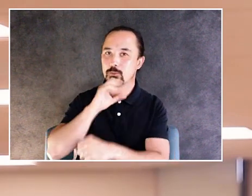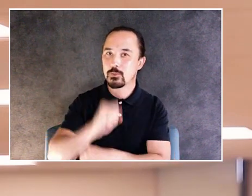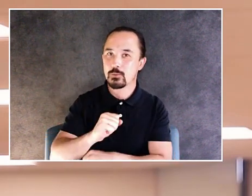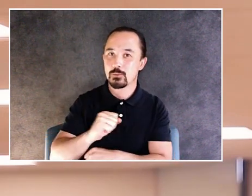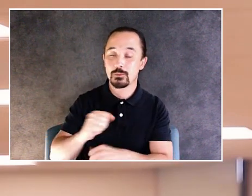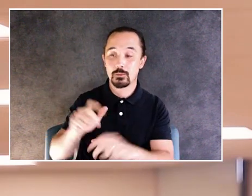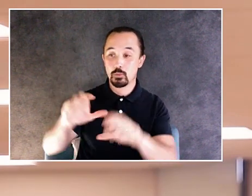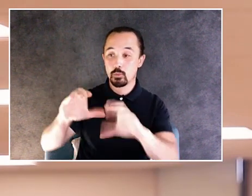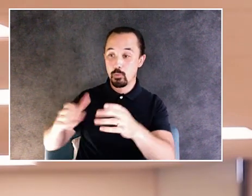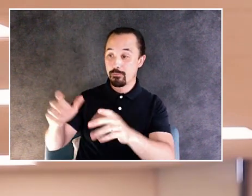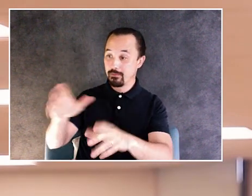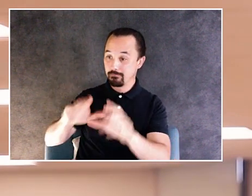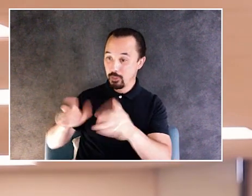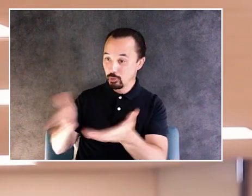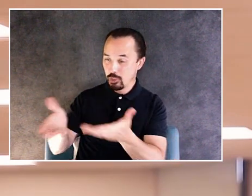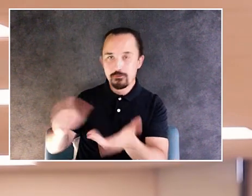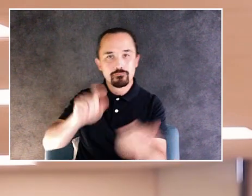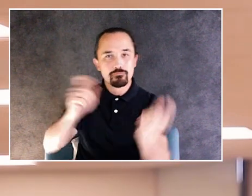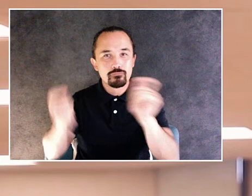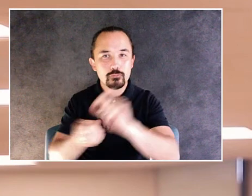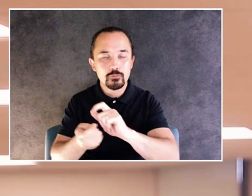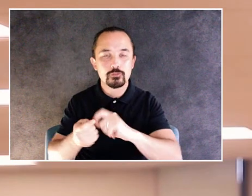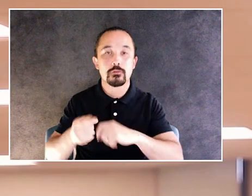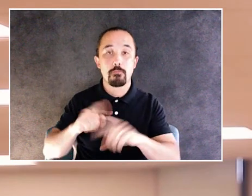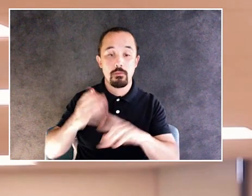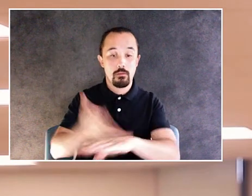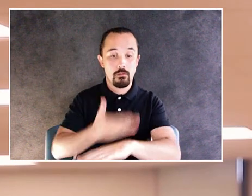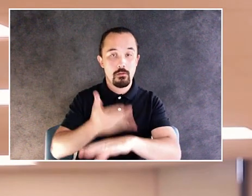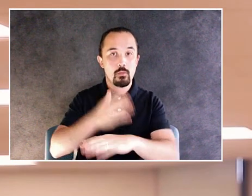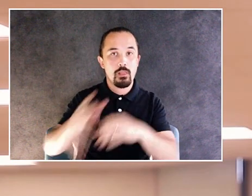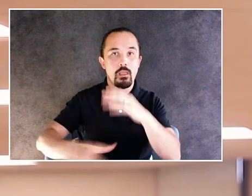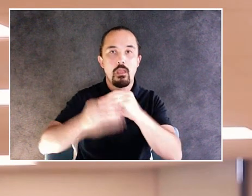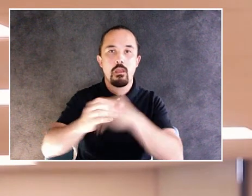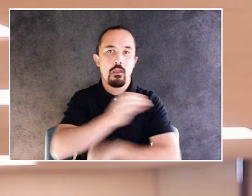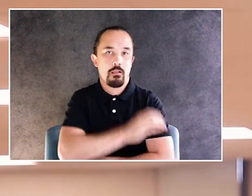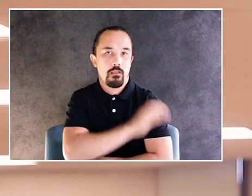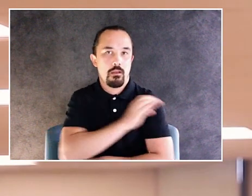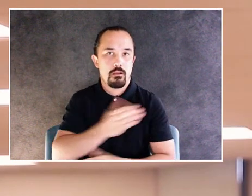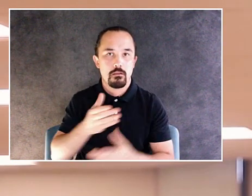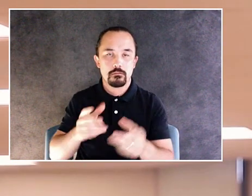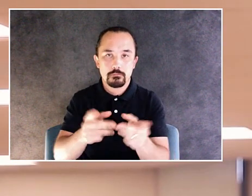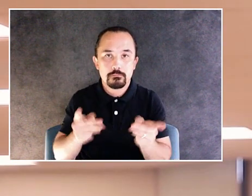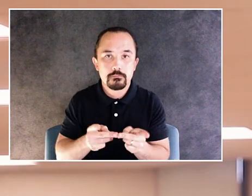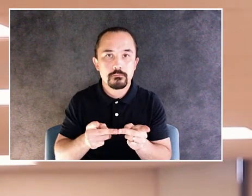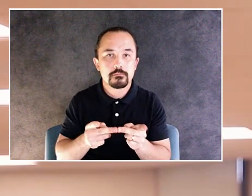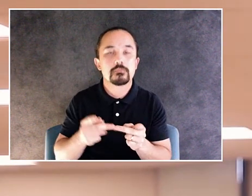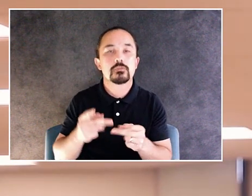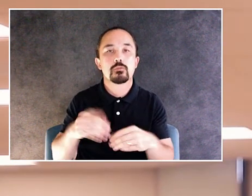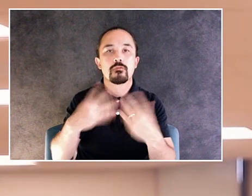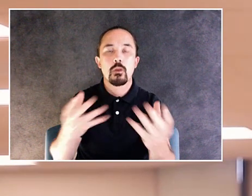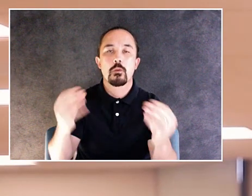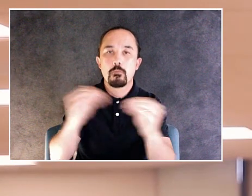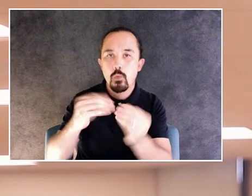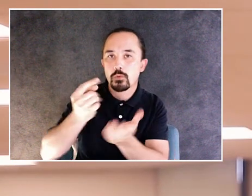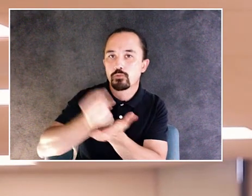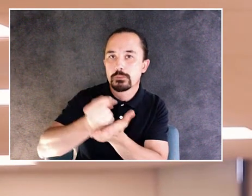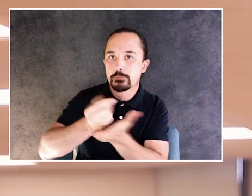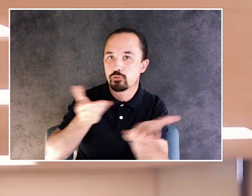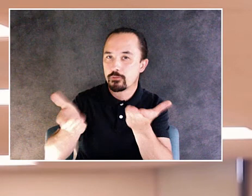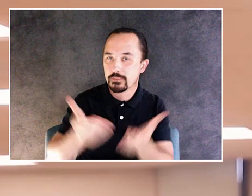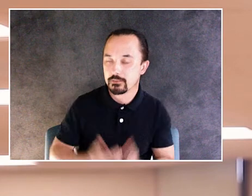time. This remodel will also add clinical space to provide more on-site mental health and substance use disorder treatment